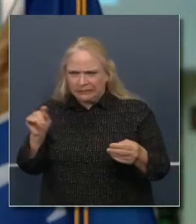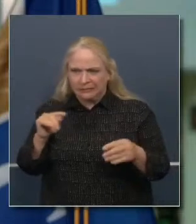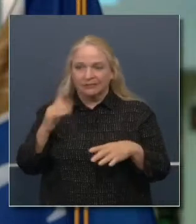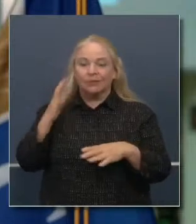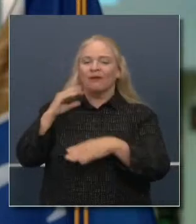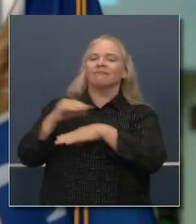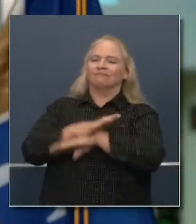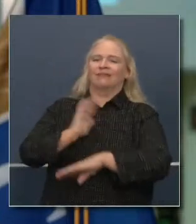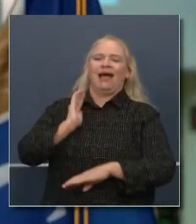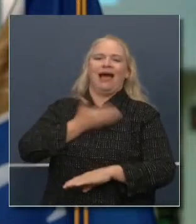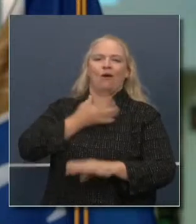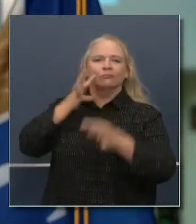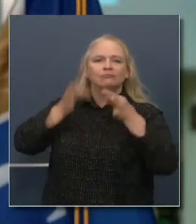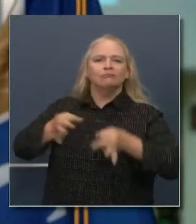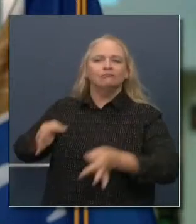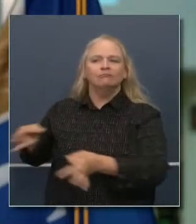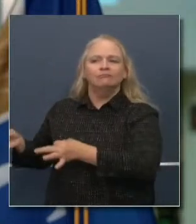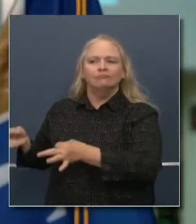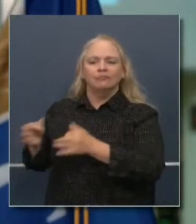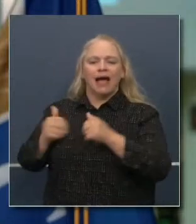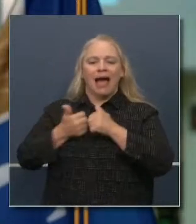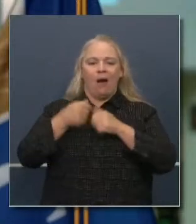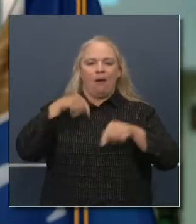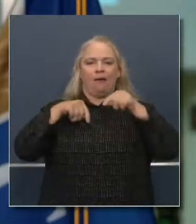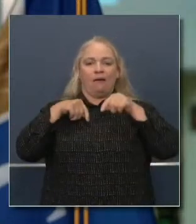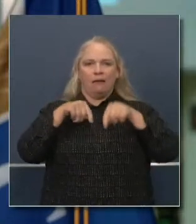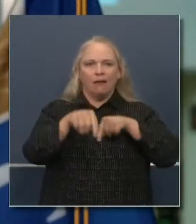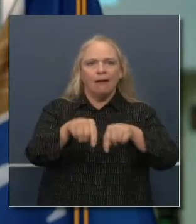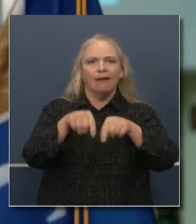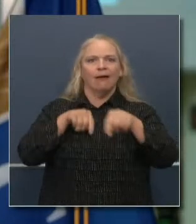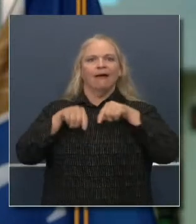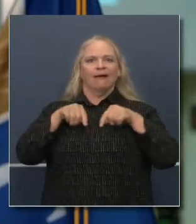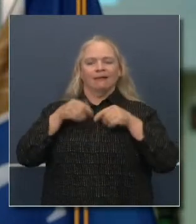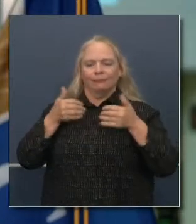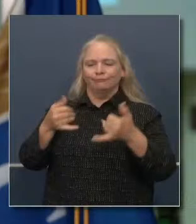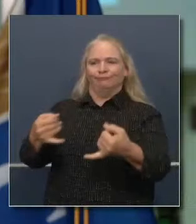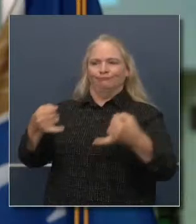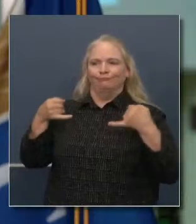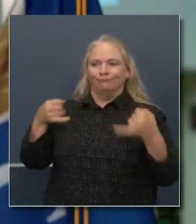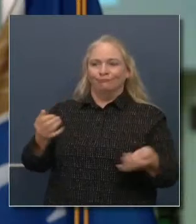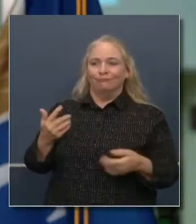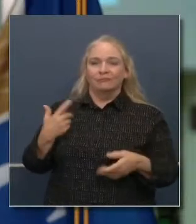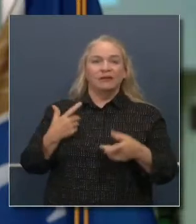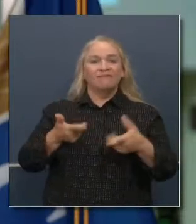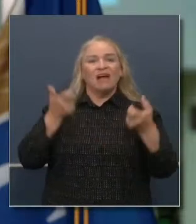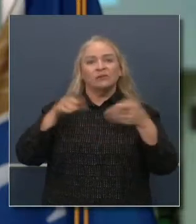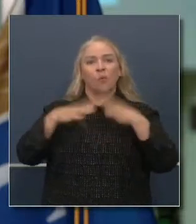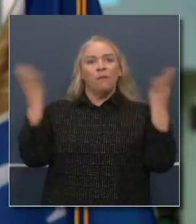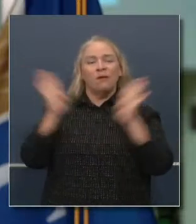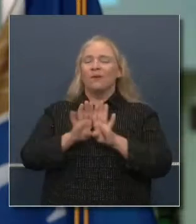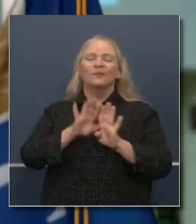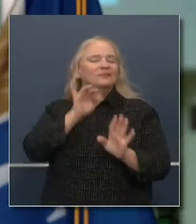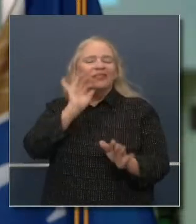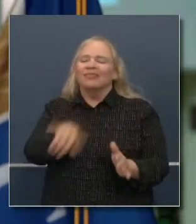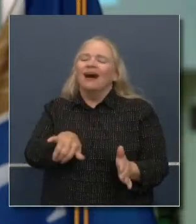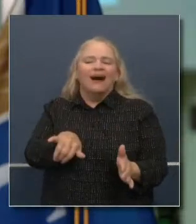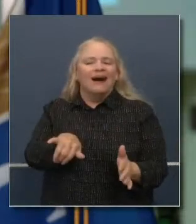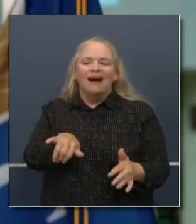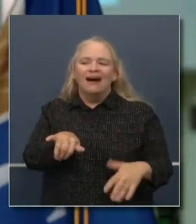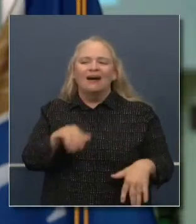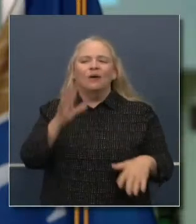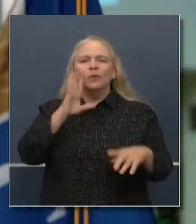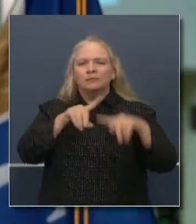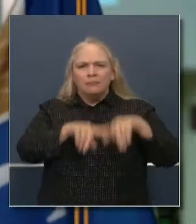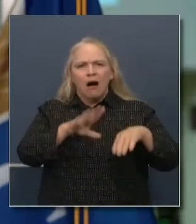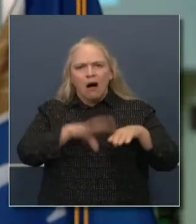meaning not on open economy or off shut down, but a dimmer switch, looking at conditions